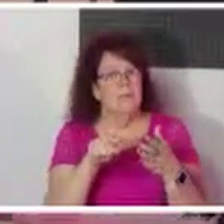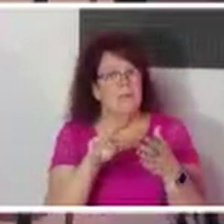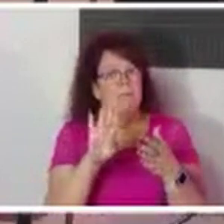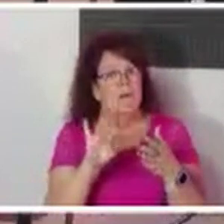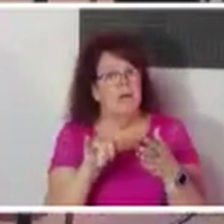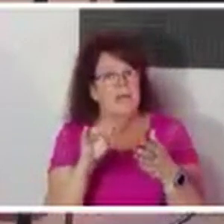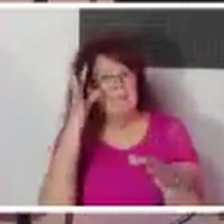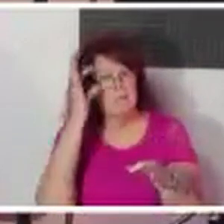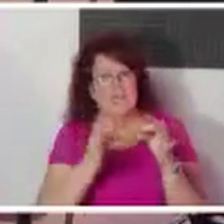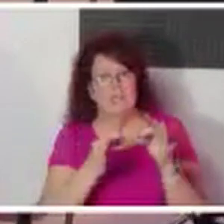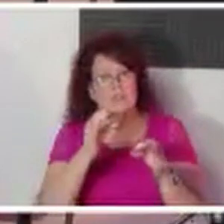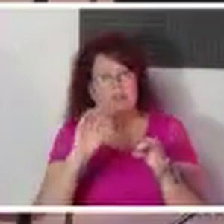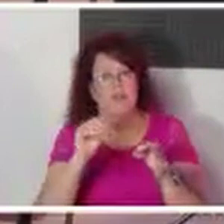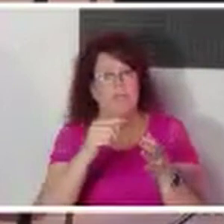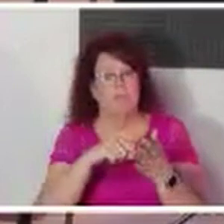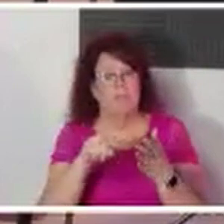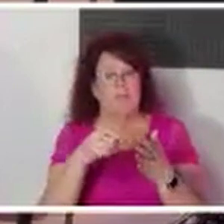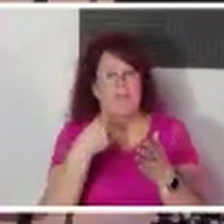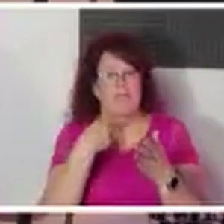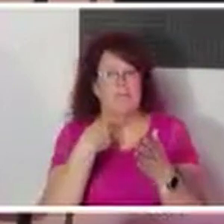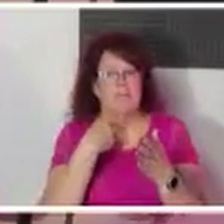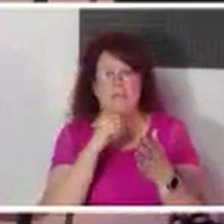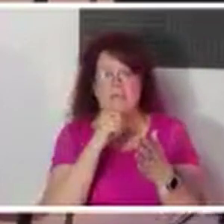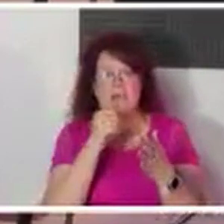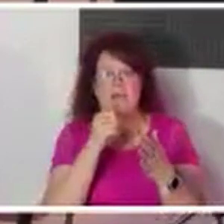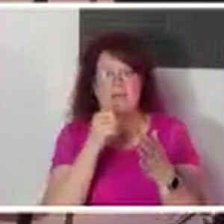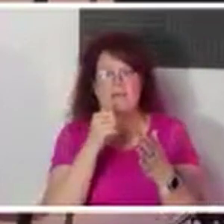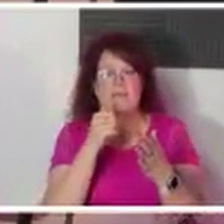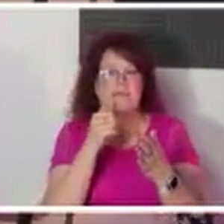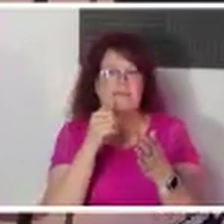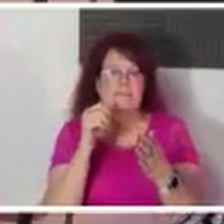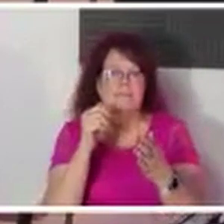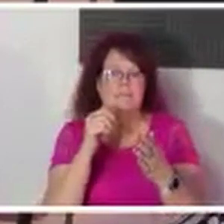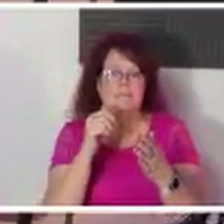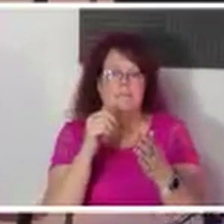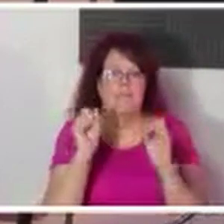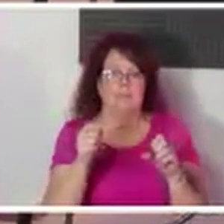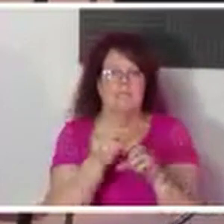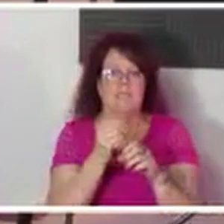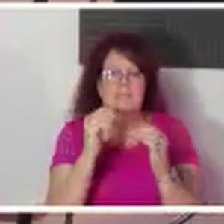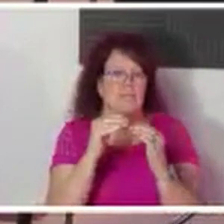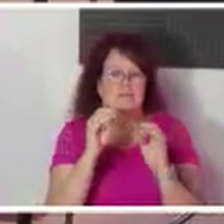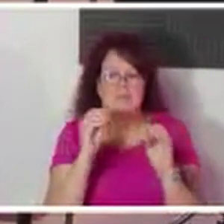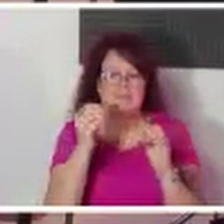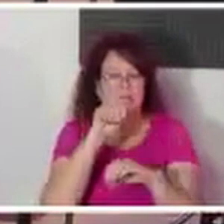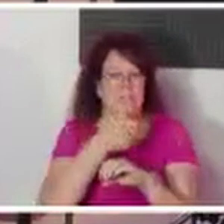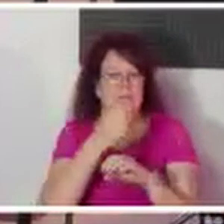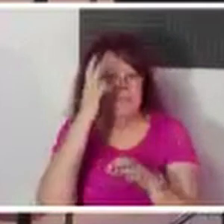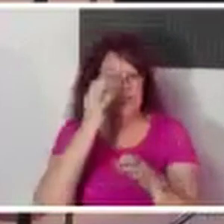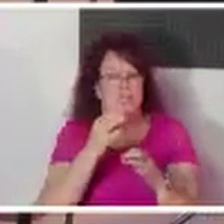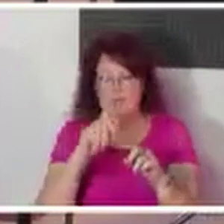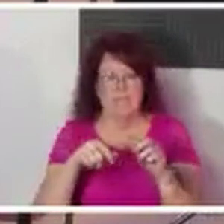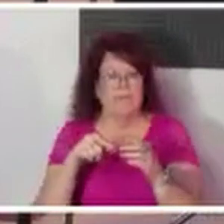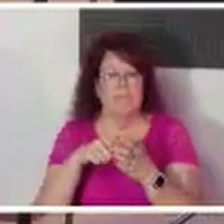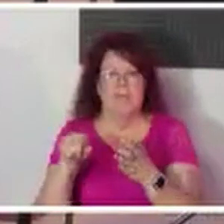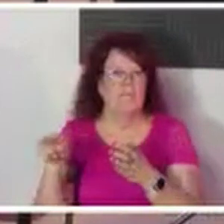judge. So no one we're bailing out has been deemed unfit for bail. They've all had a low bail amount set by a judge who has reviewed their case.